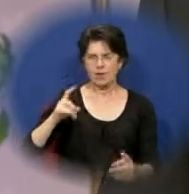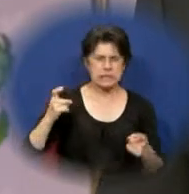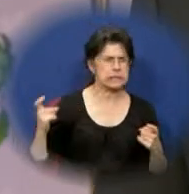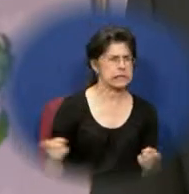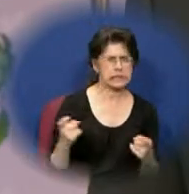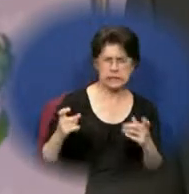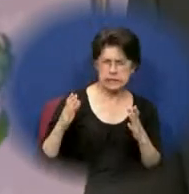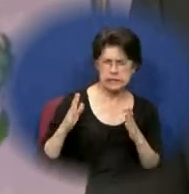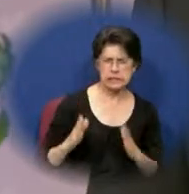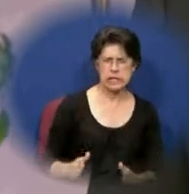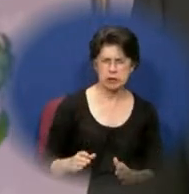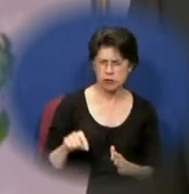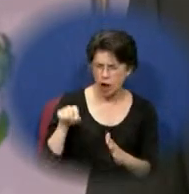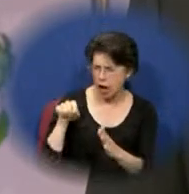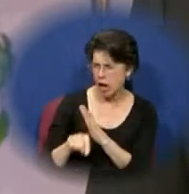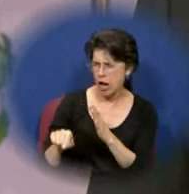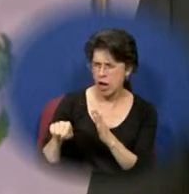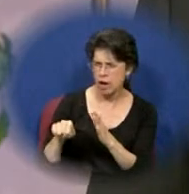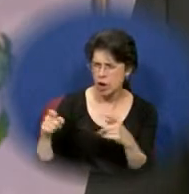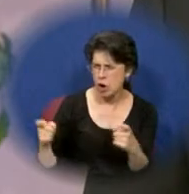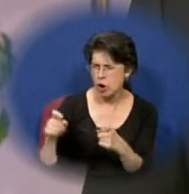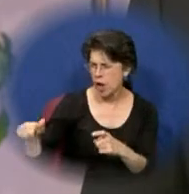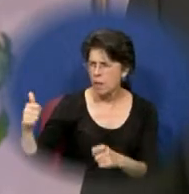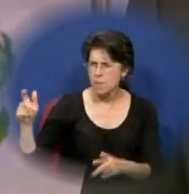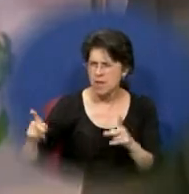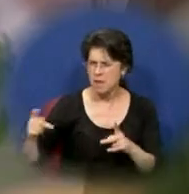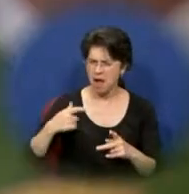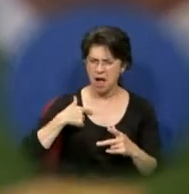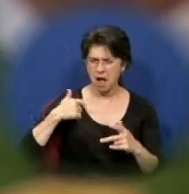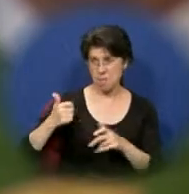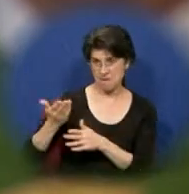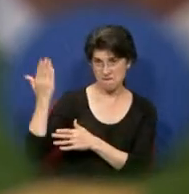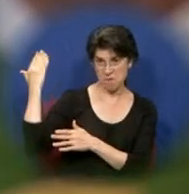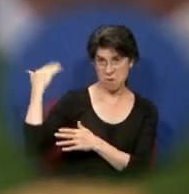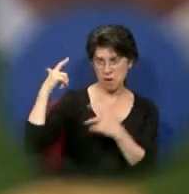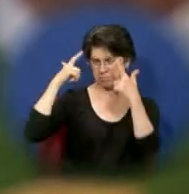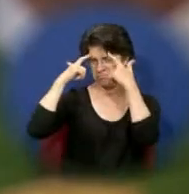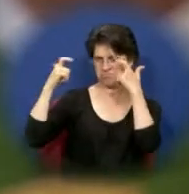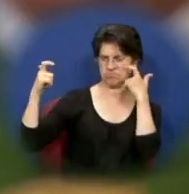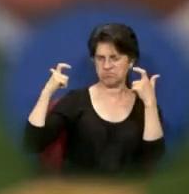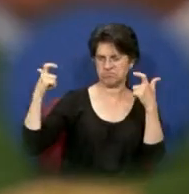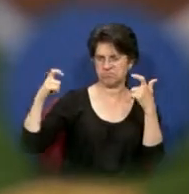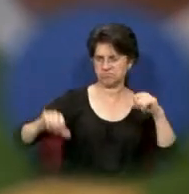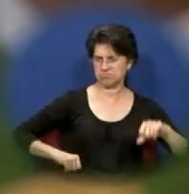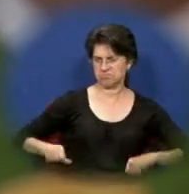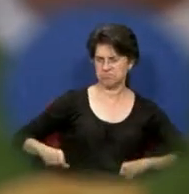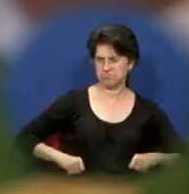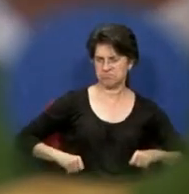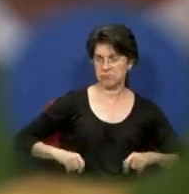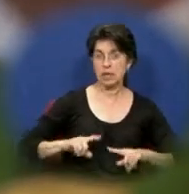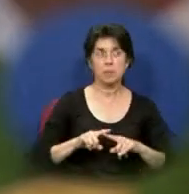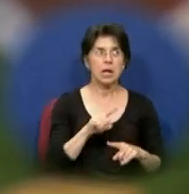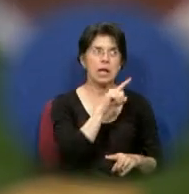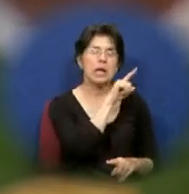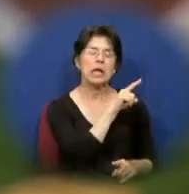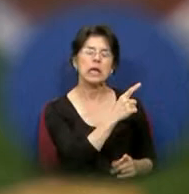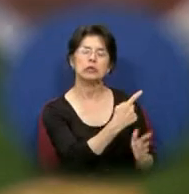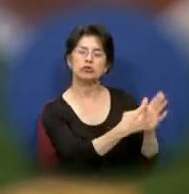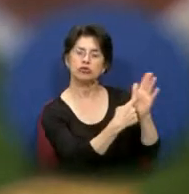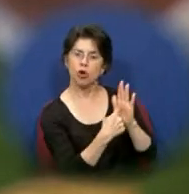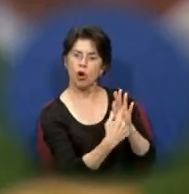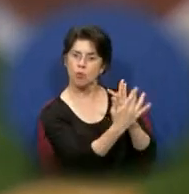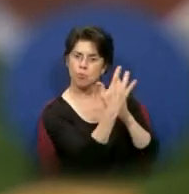and a persecutor and arrogant, but I have been mercifully treated because I acted out of ignorance in